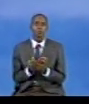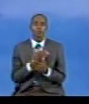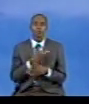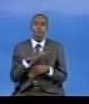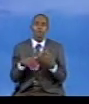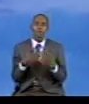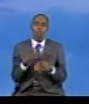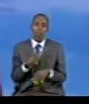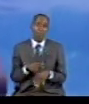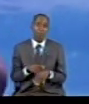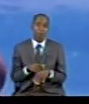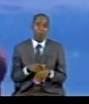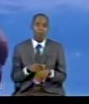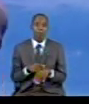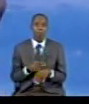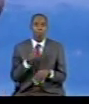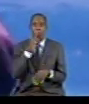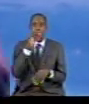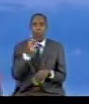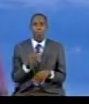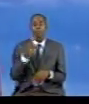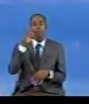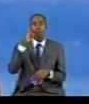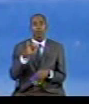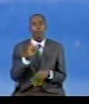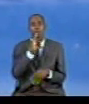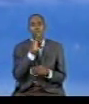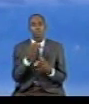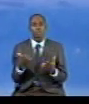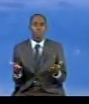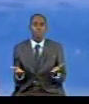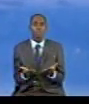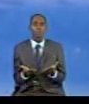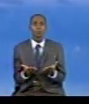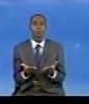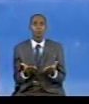Indeed, God is here.